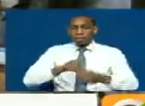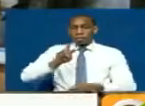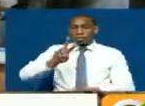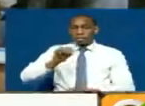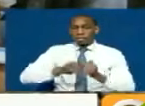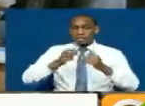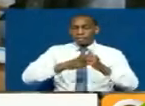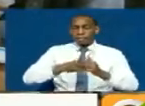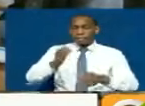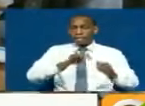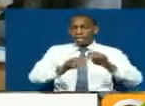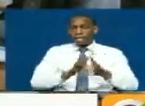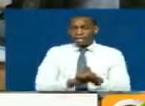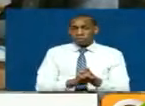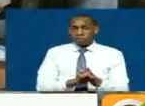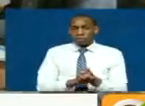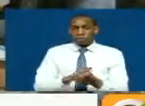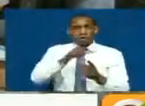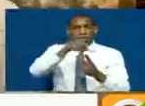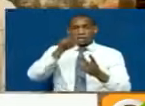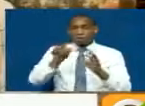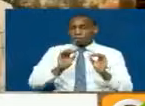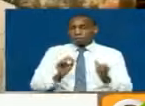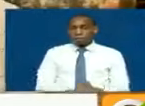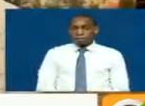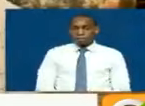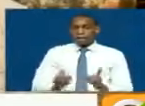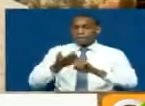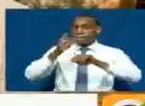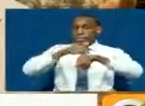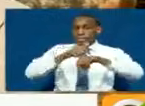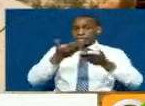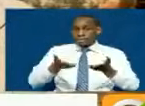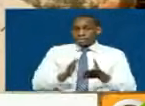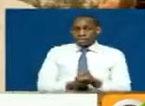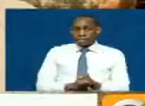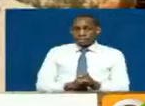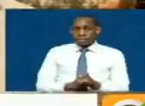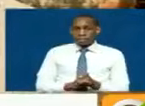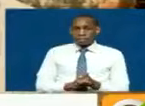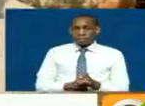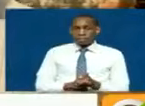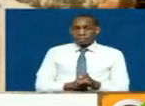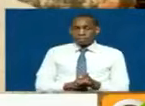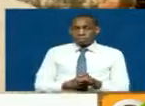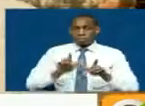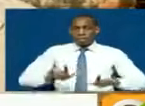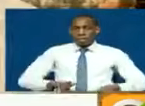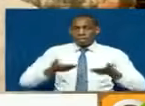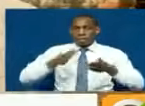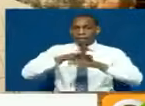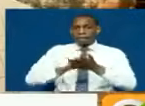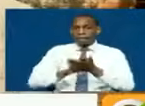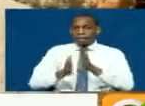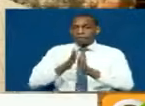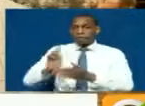the 2017 polls, not an option. It is the first time we are teaching ourselves how to live life on this earth without a